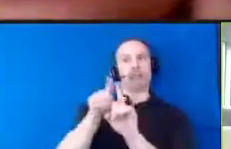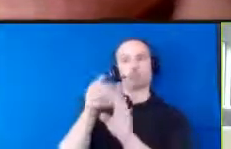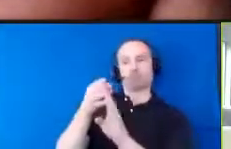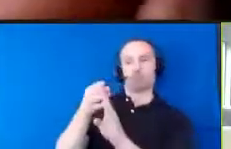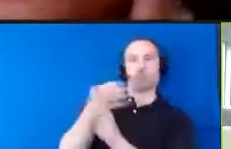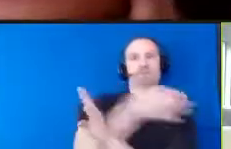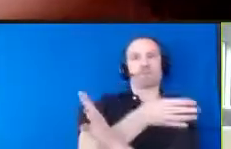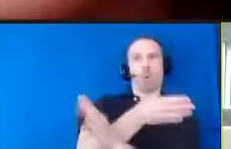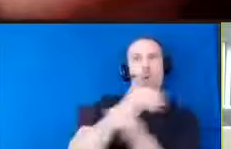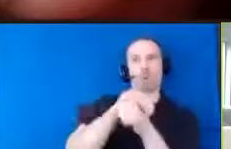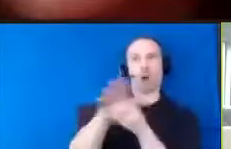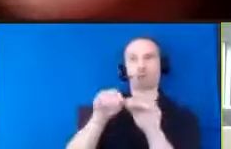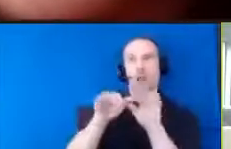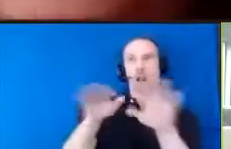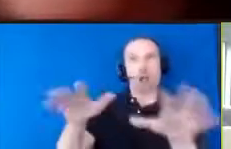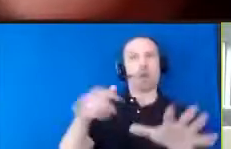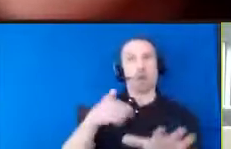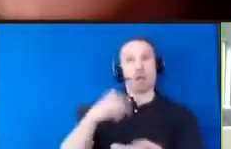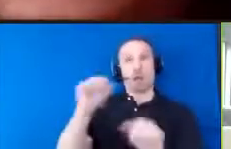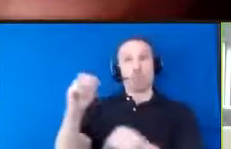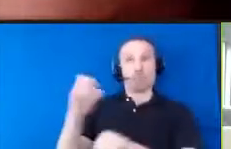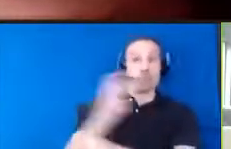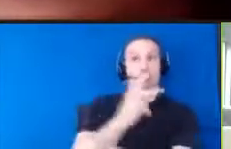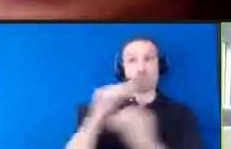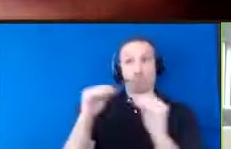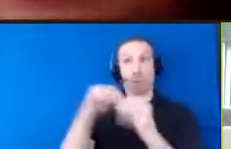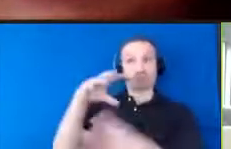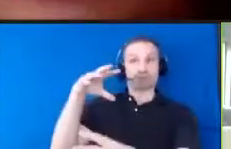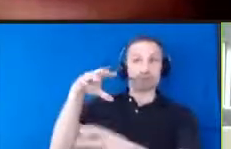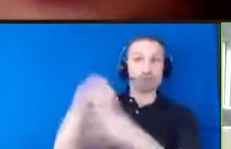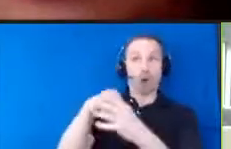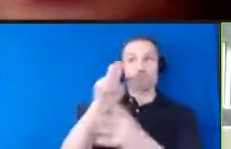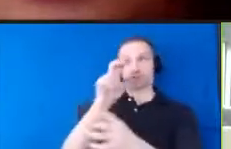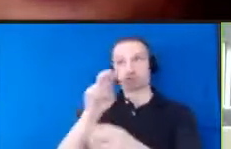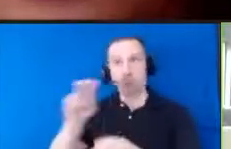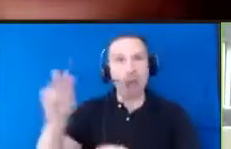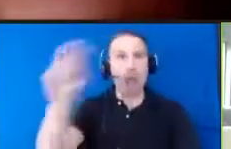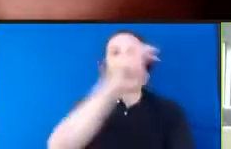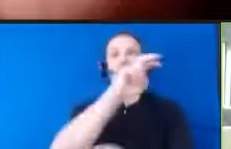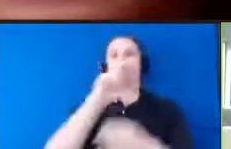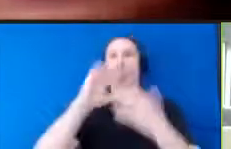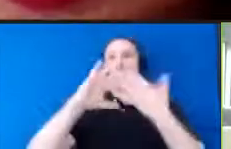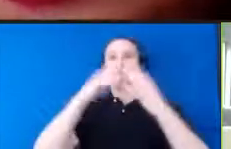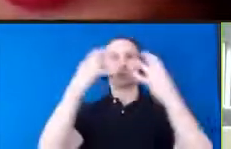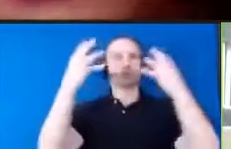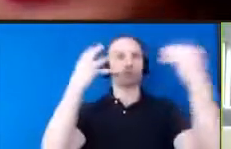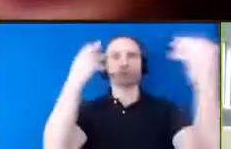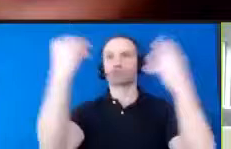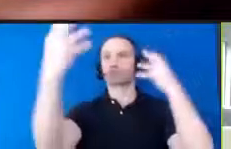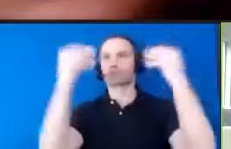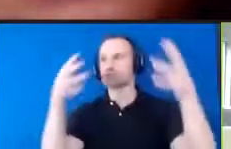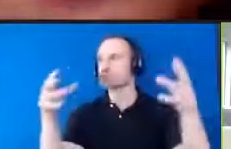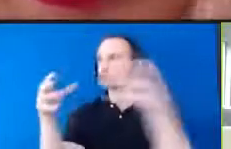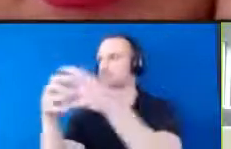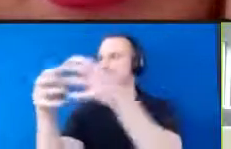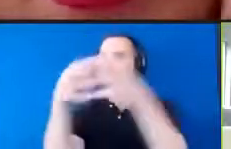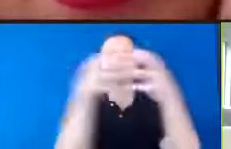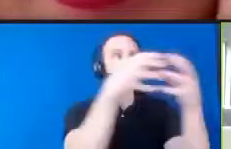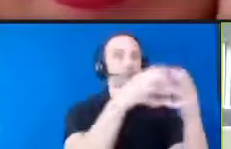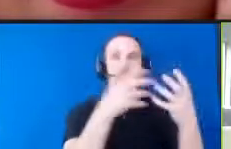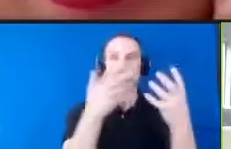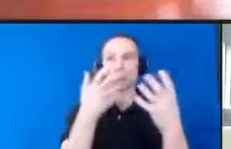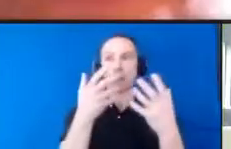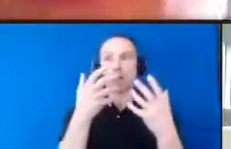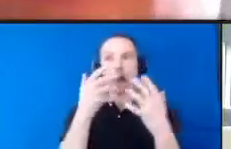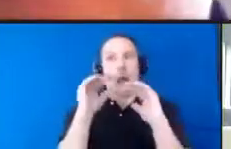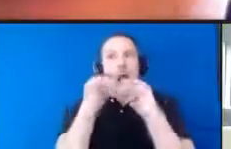happening? Do we see travel and community gatherings as a part of our near future? And what is it going to take to get us there?